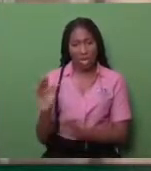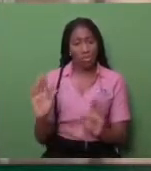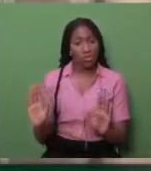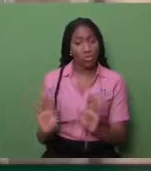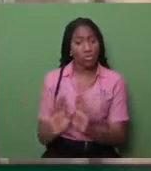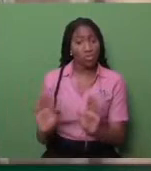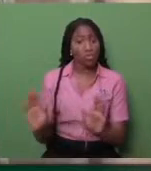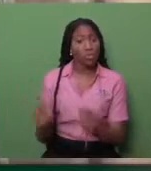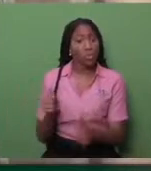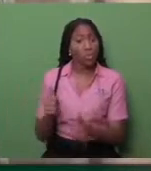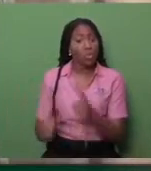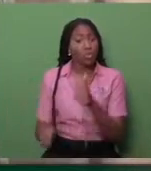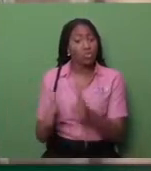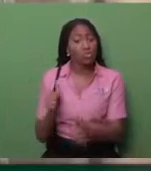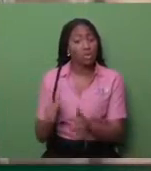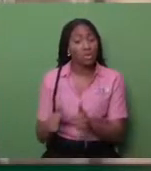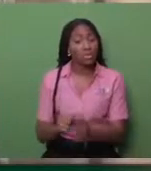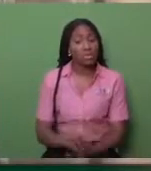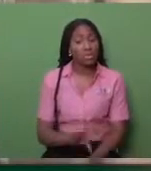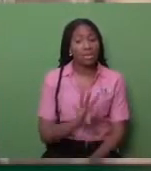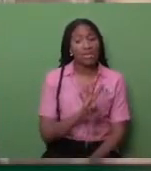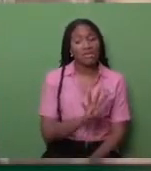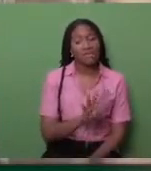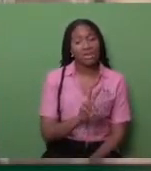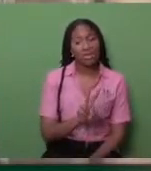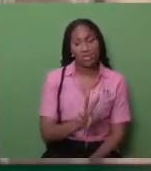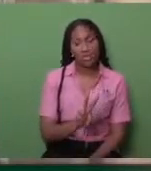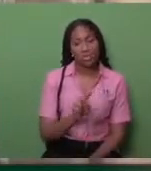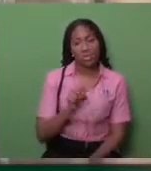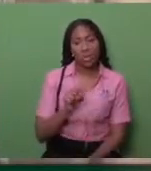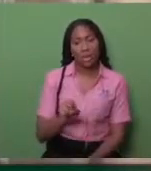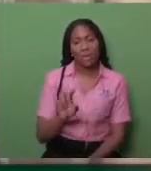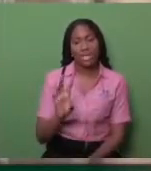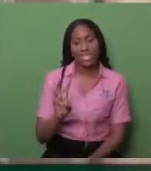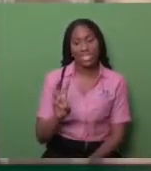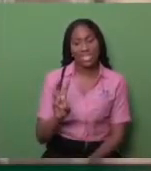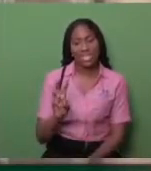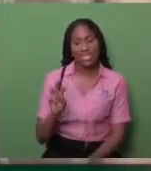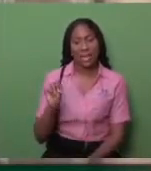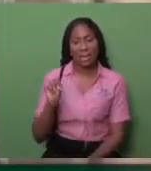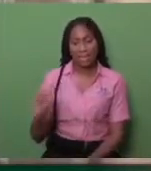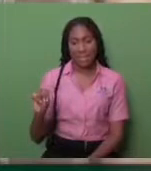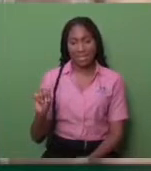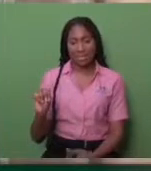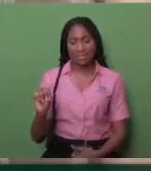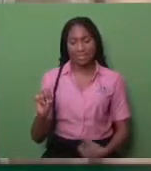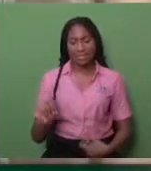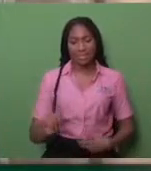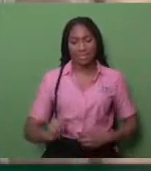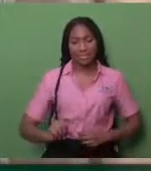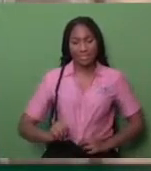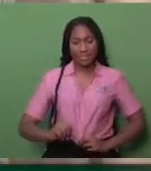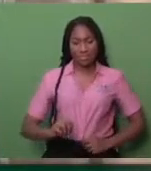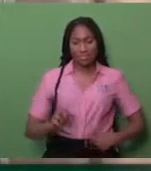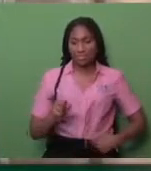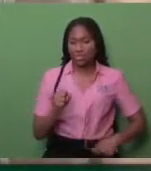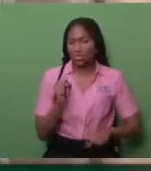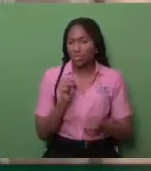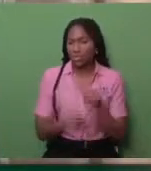was 42.6 million in the yellow books. 42.6 million in the yellow books. So which is it,